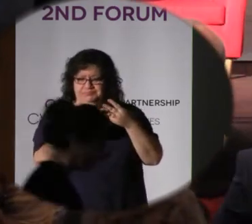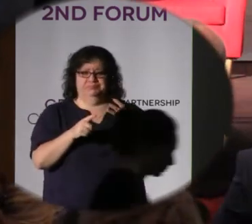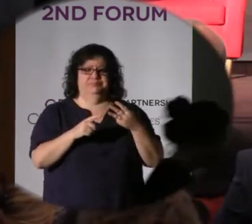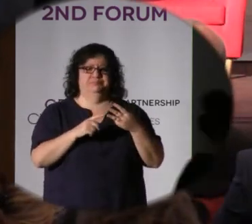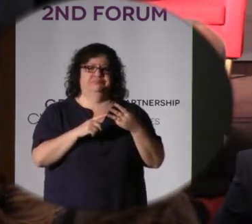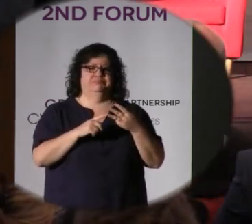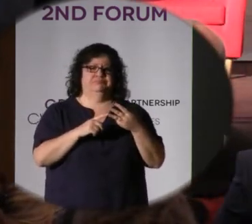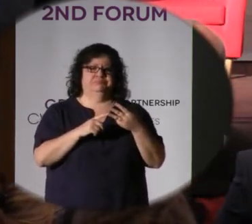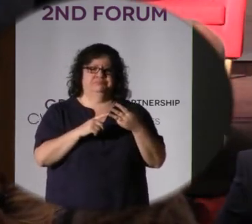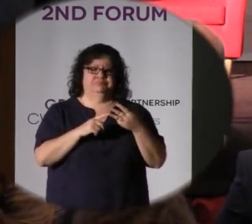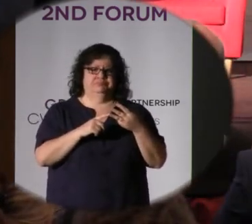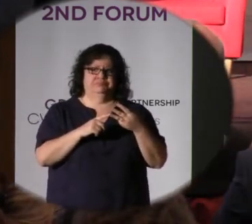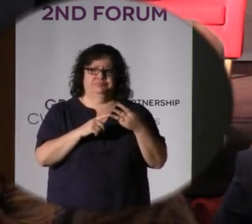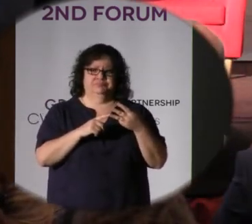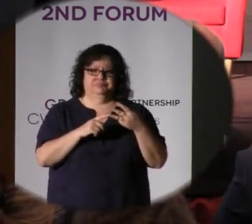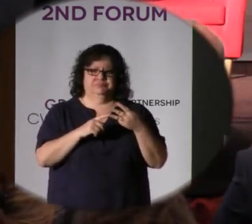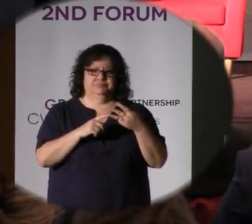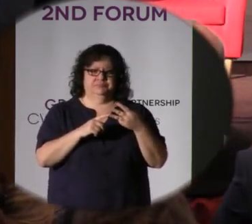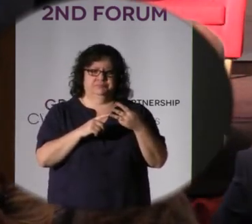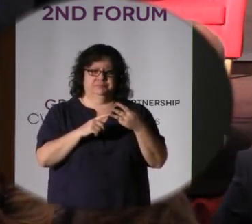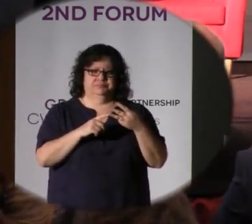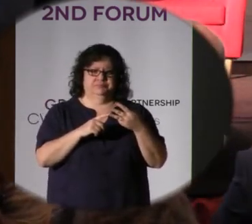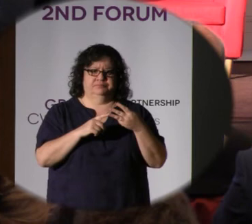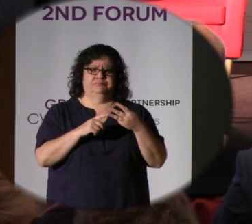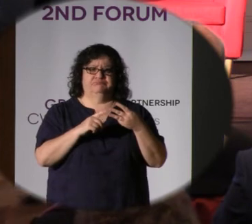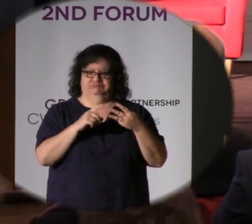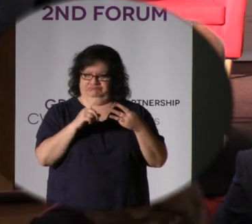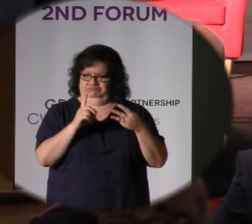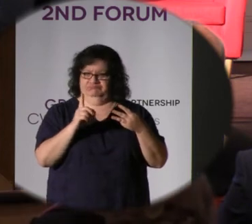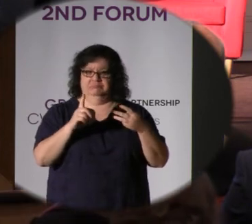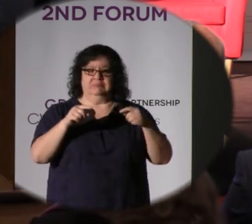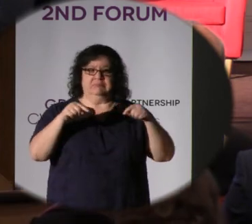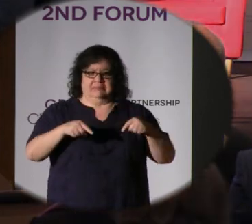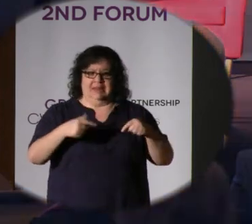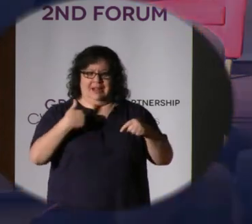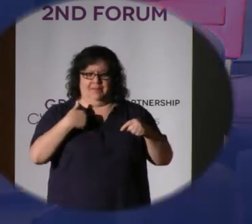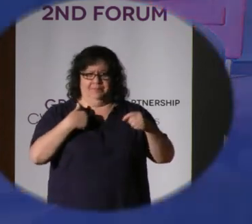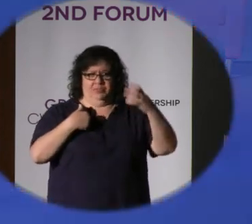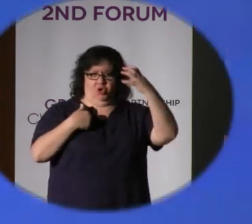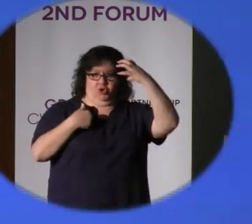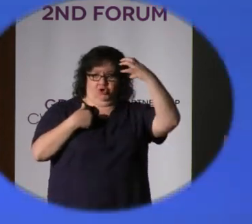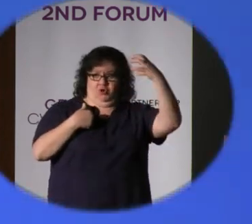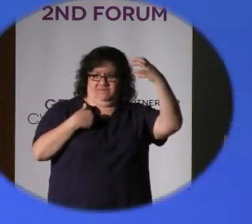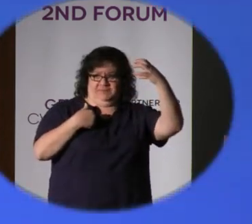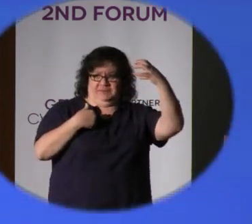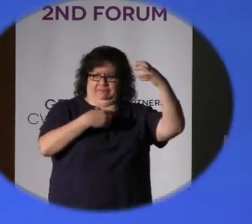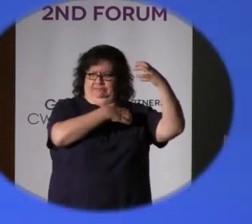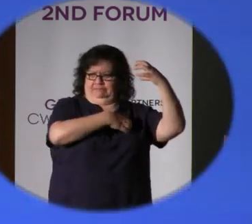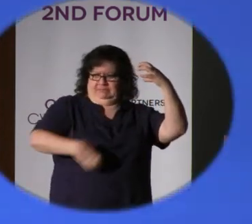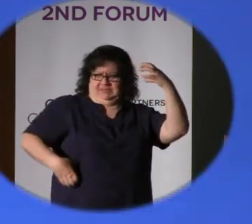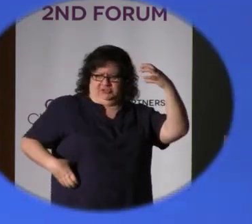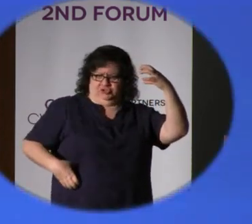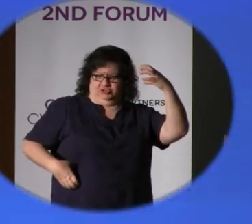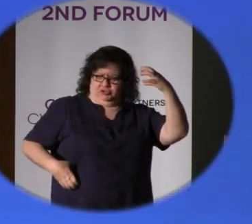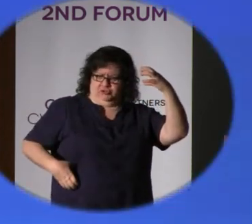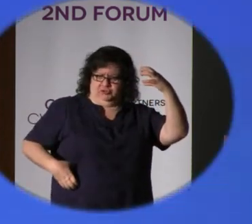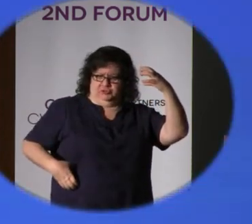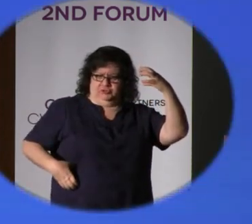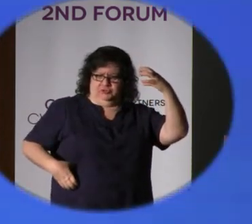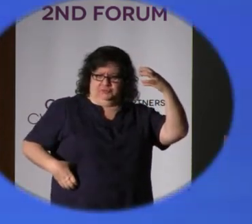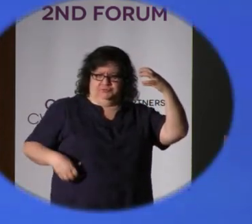nowadays we are working with ministry to work, be preparing for the